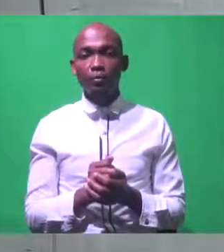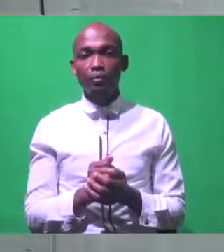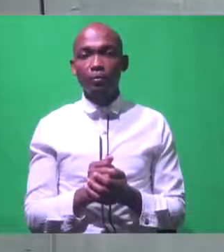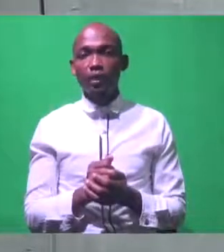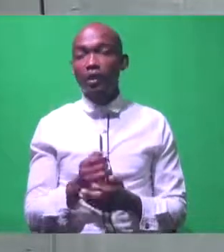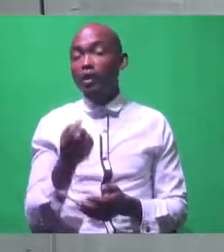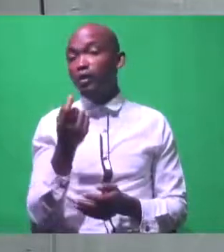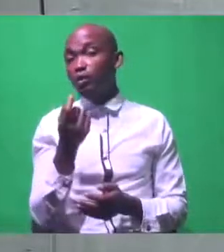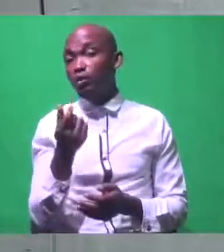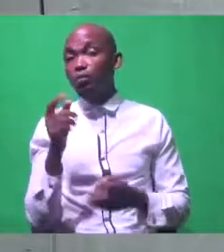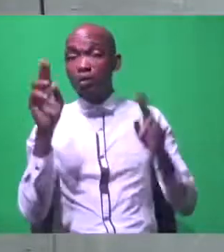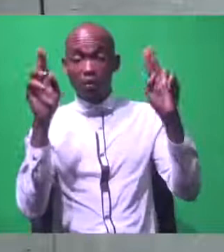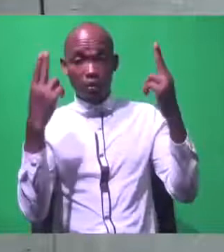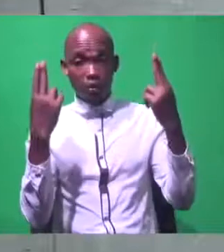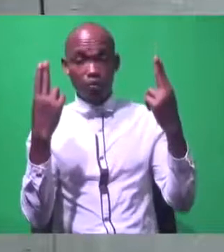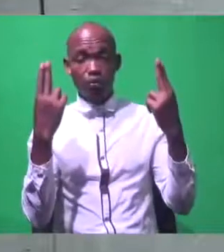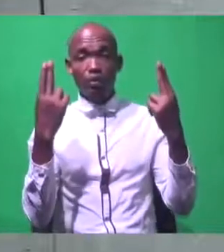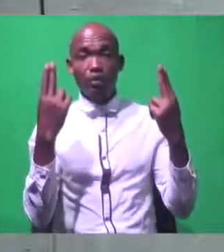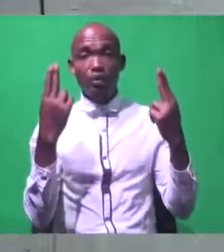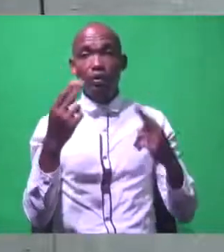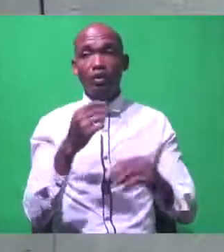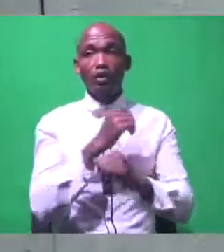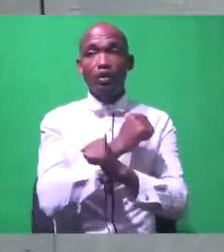Colonial Education.